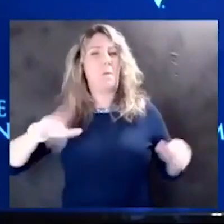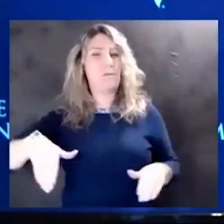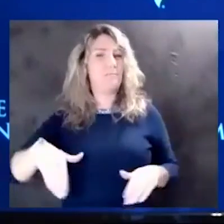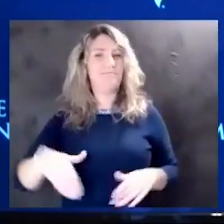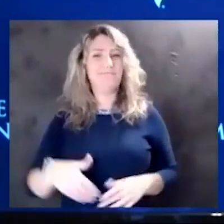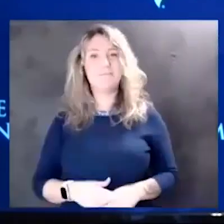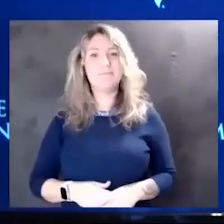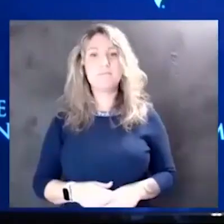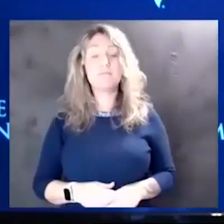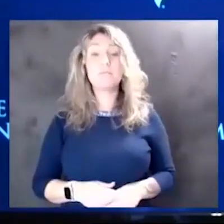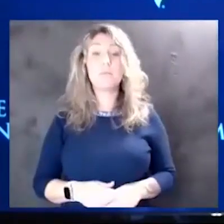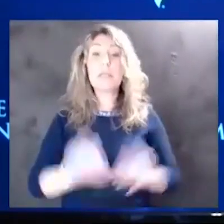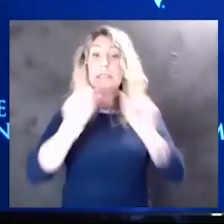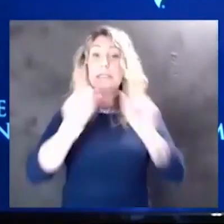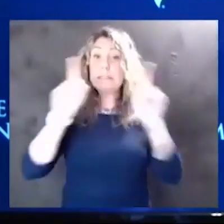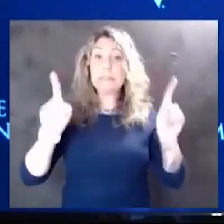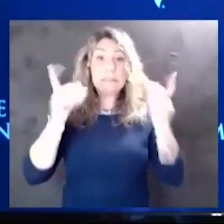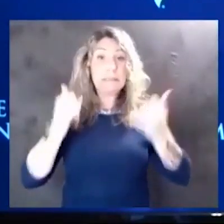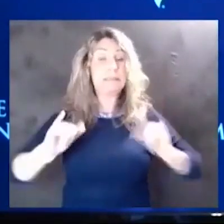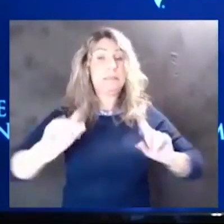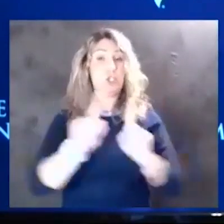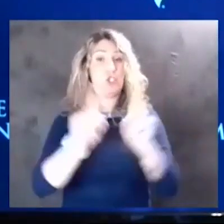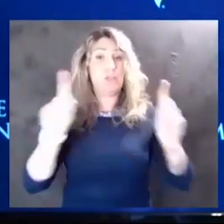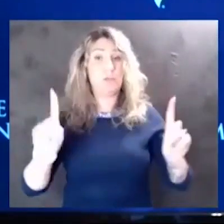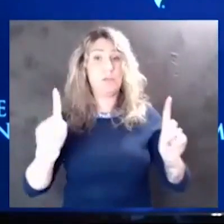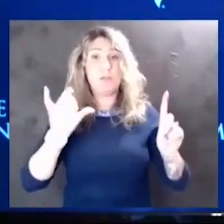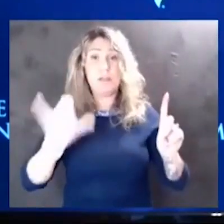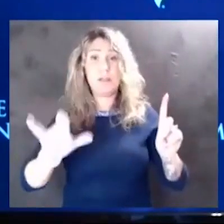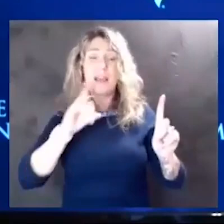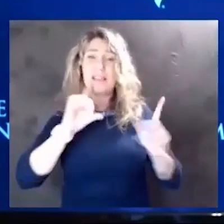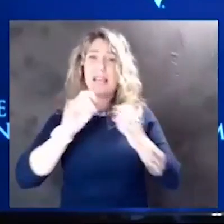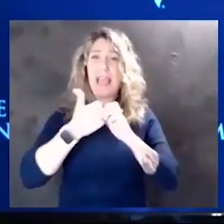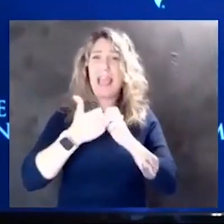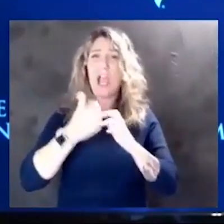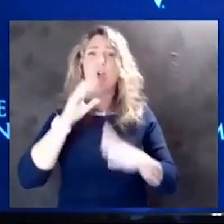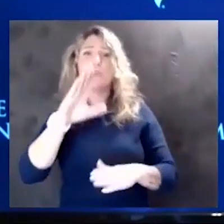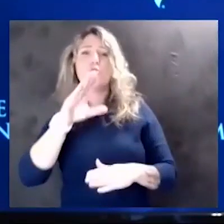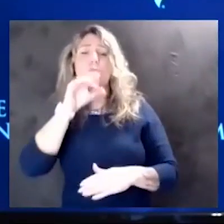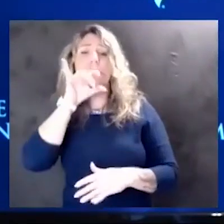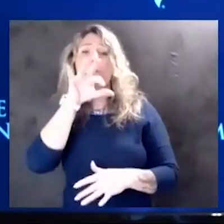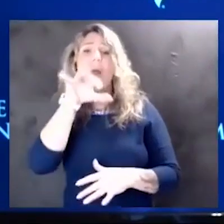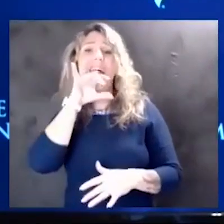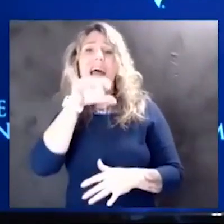distancing is still the distancing. That has to do with how far your breath cloud goes. And so